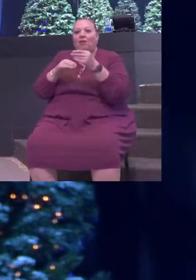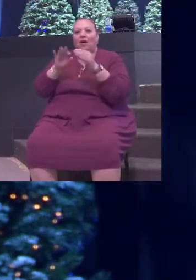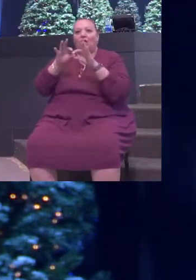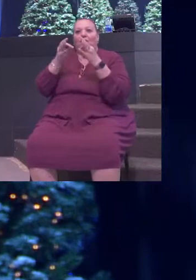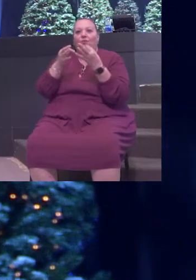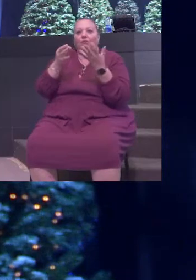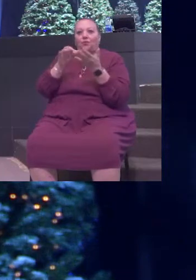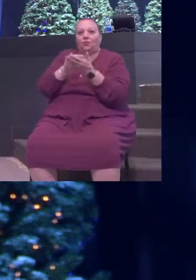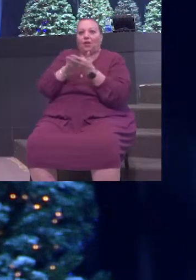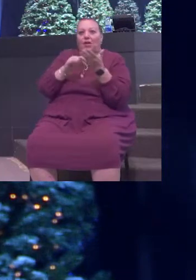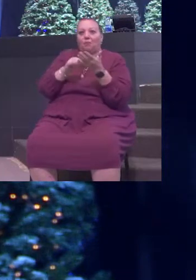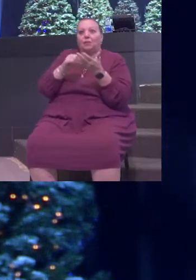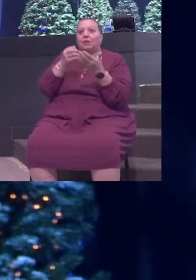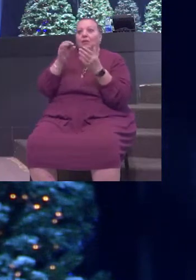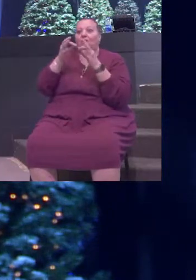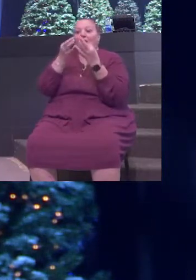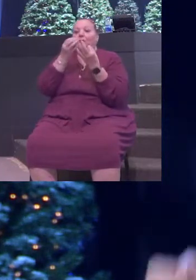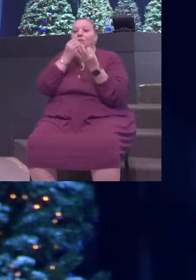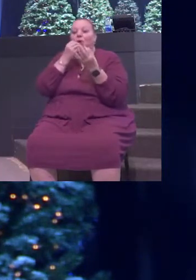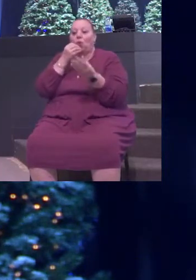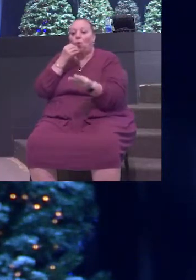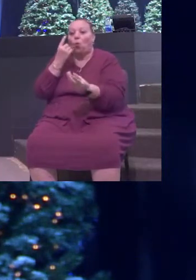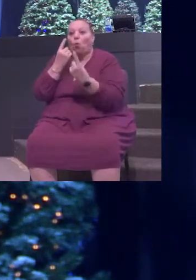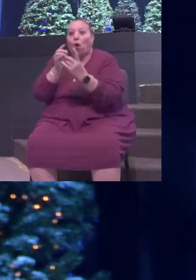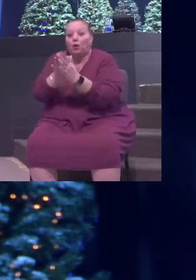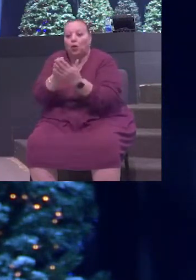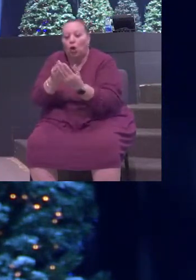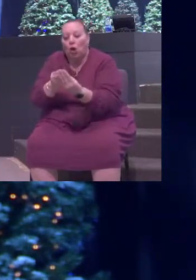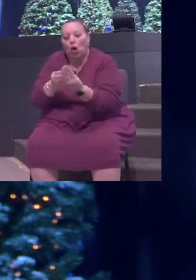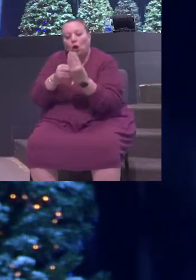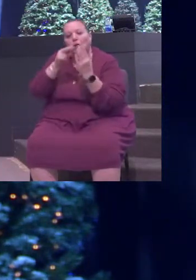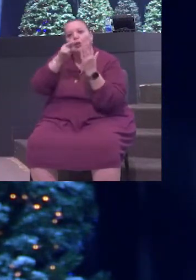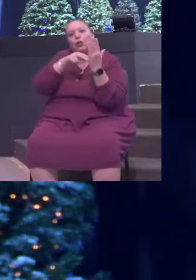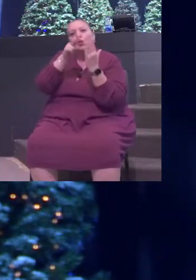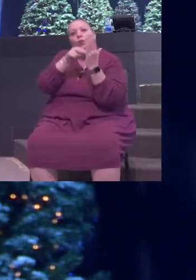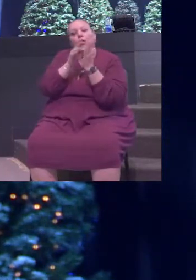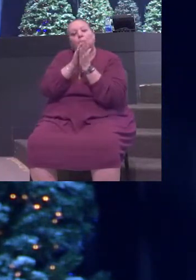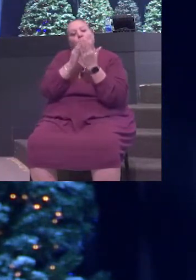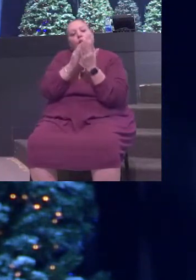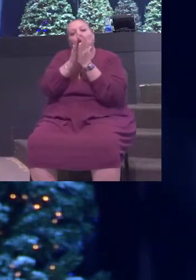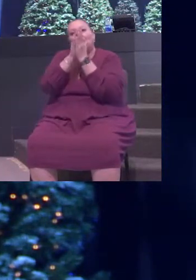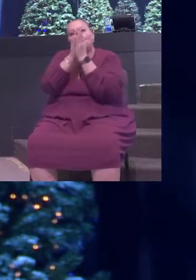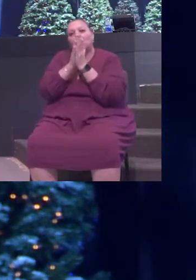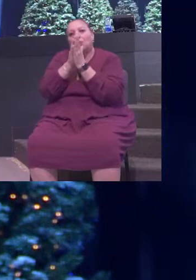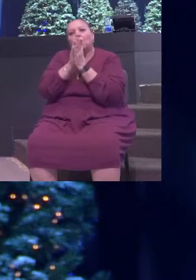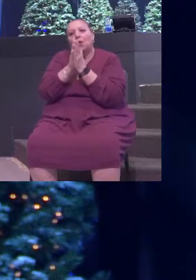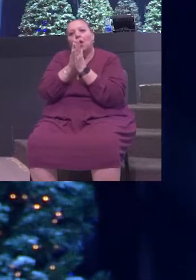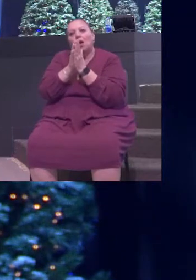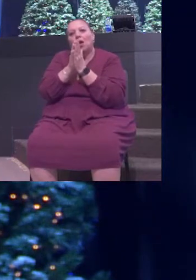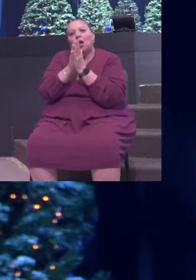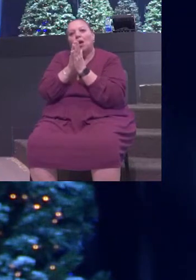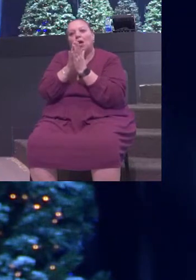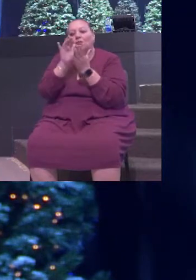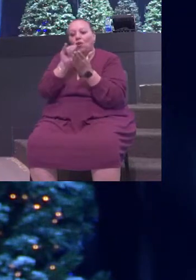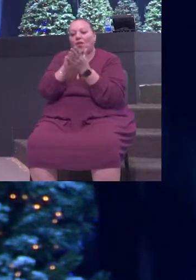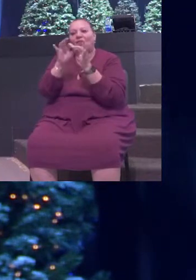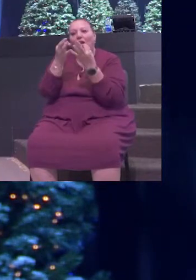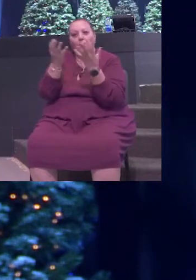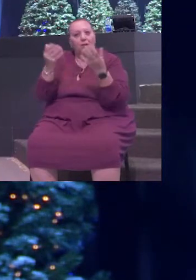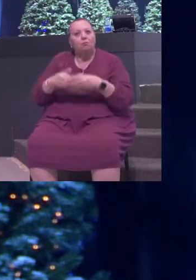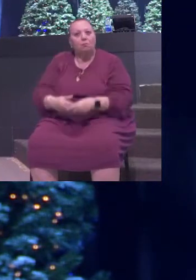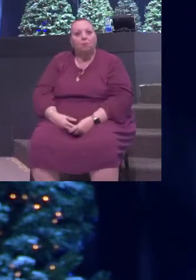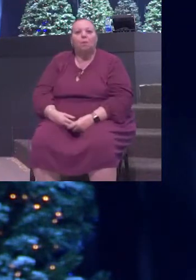family meal at night, and then they'll take one card out and they'll read the card and then they'll pray, you know, for that